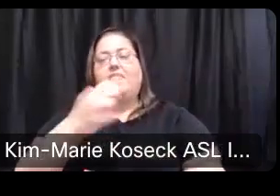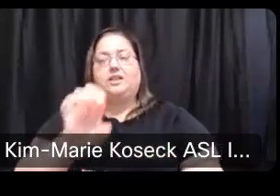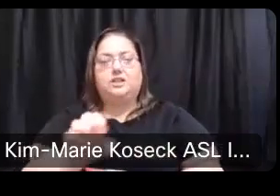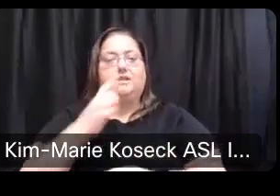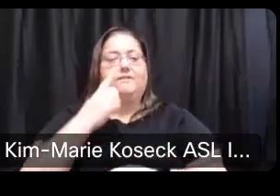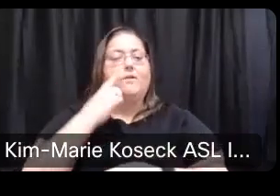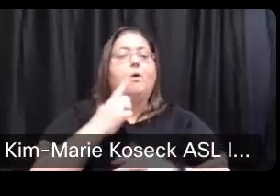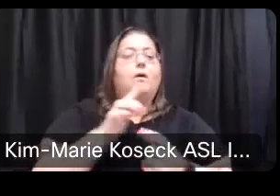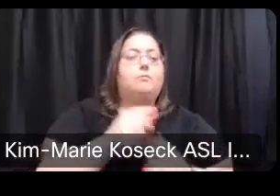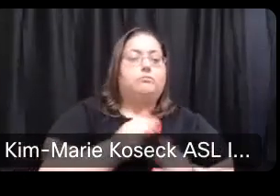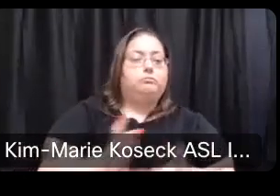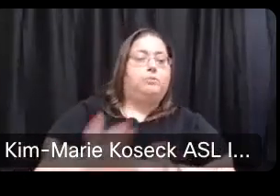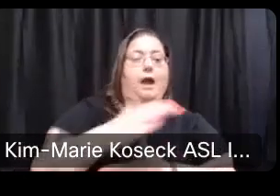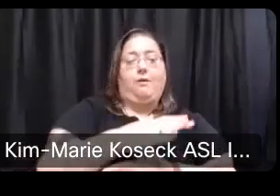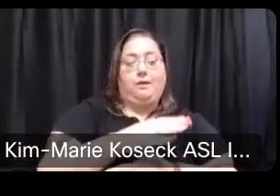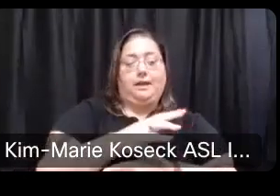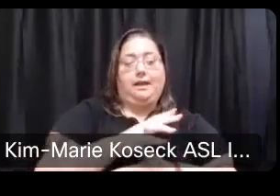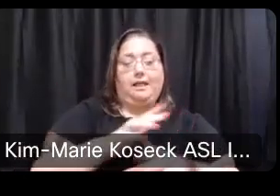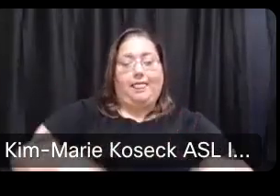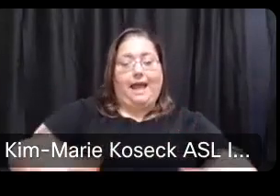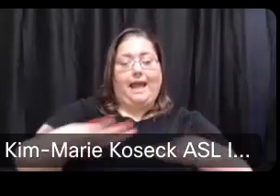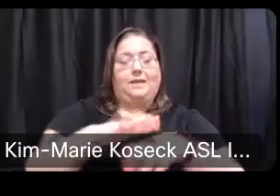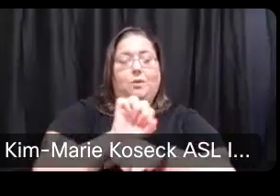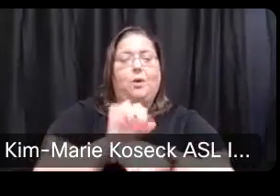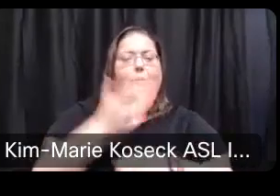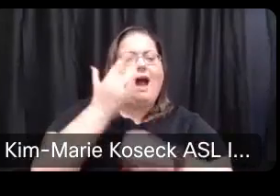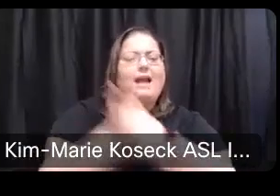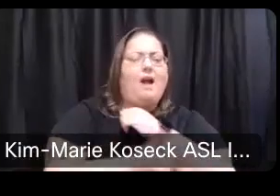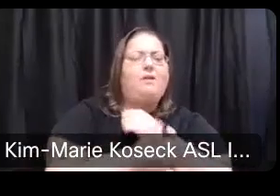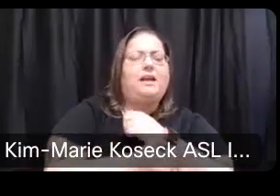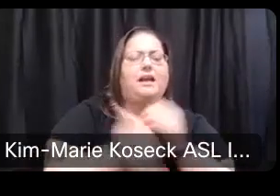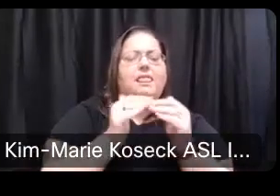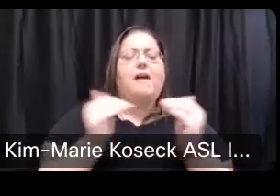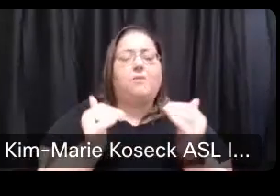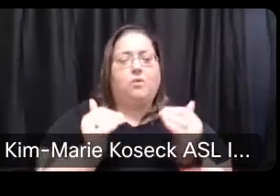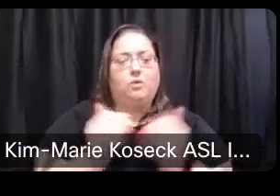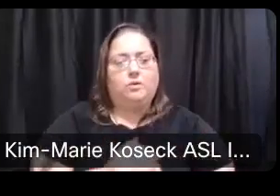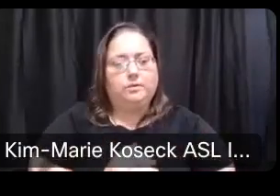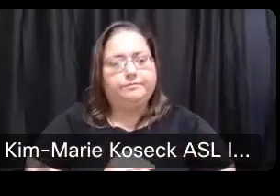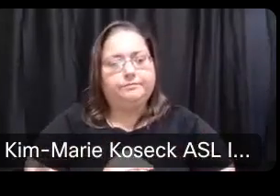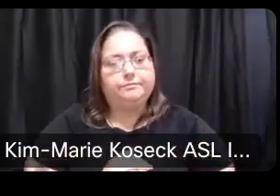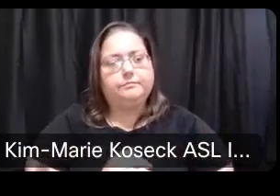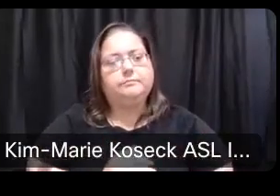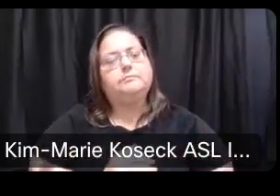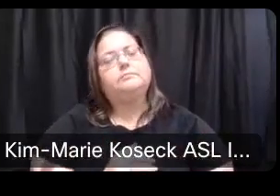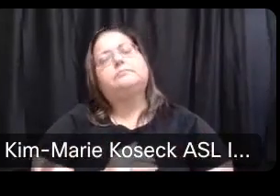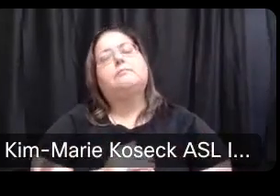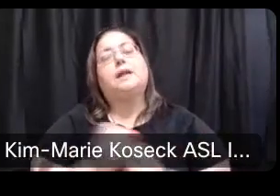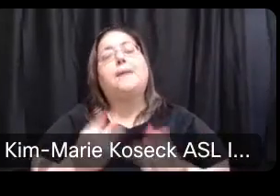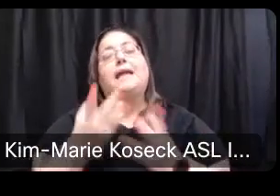zoning. So why would we plan on the county level? Well, there are a number of reasons.